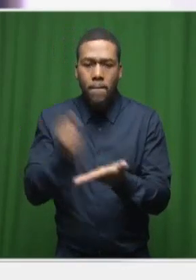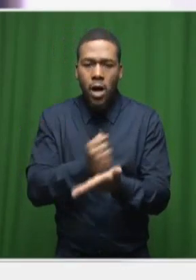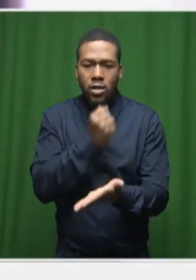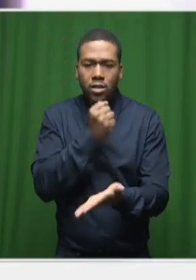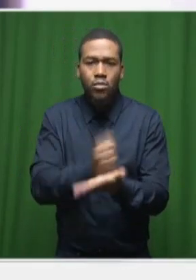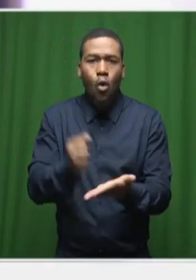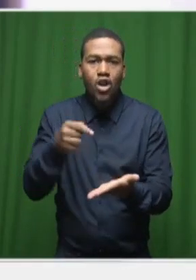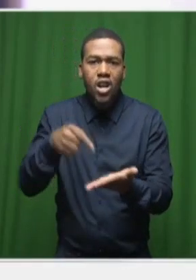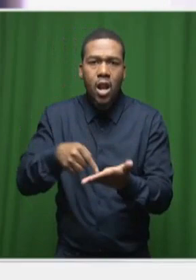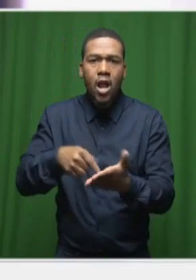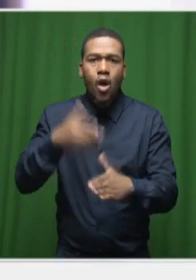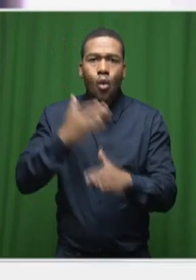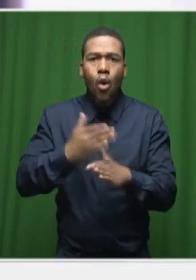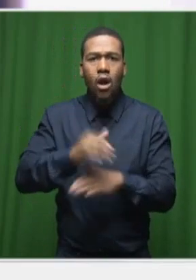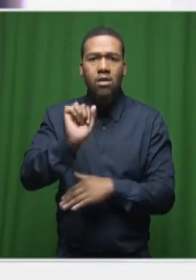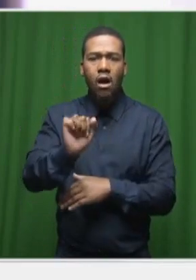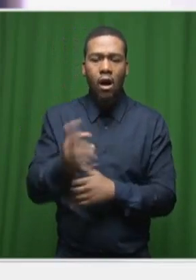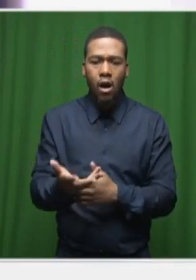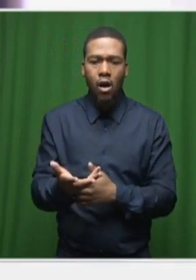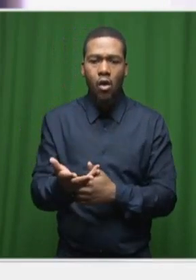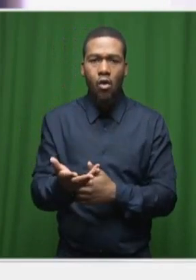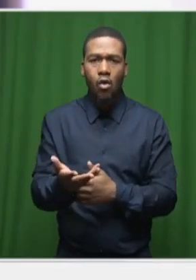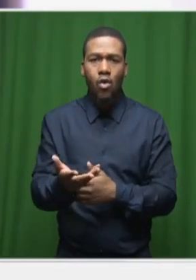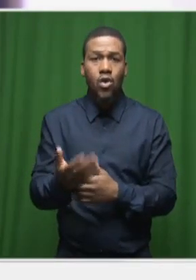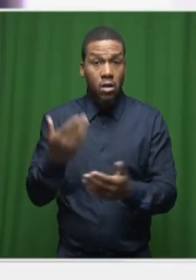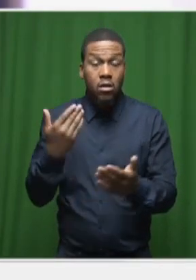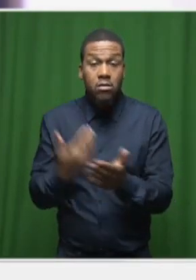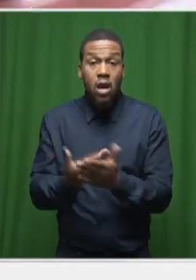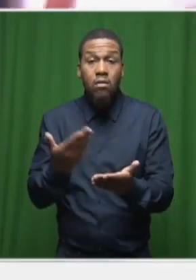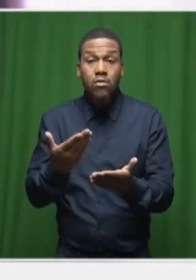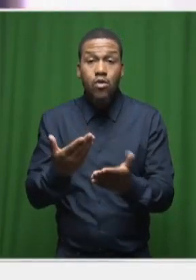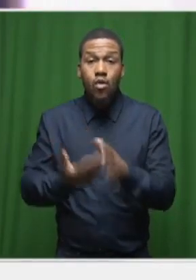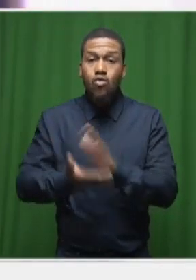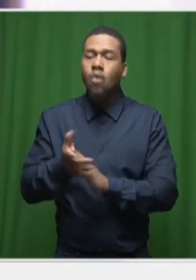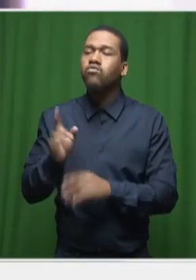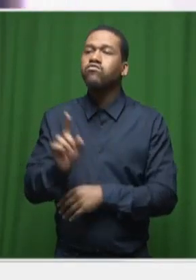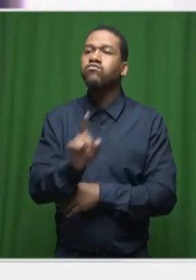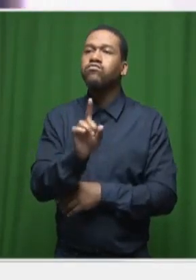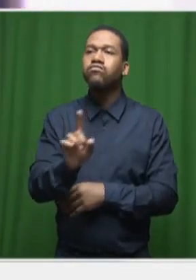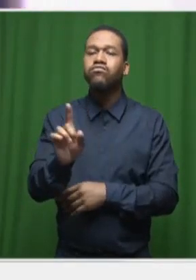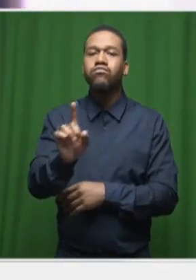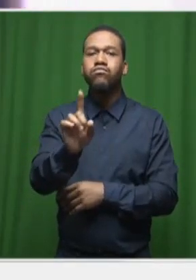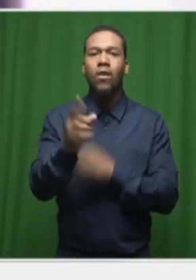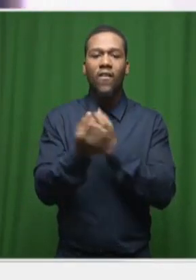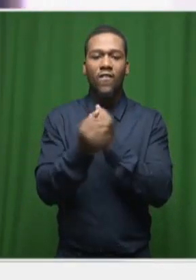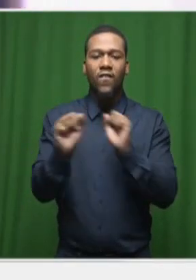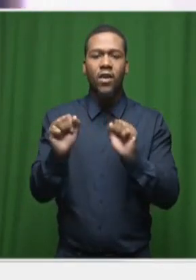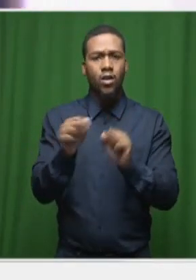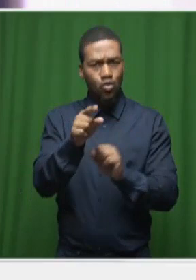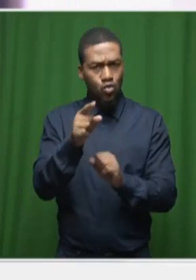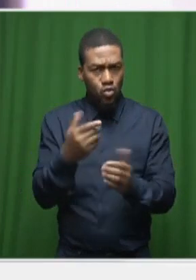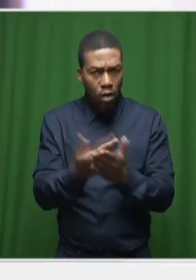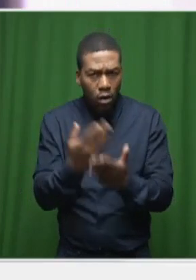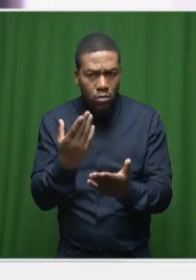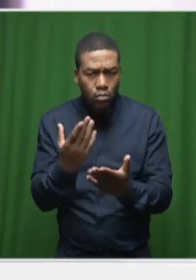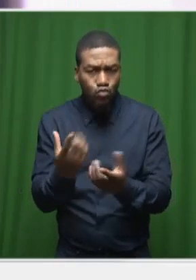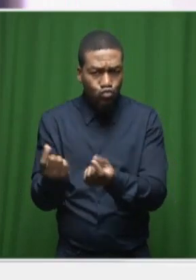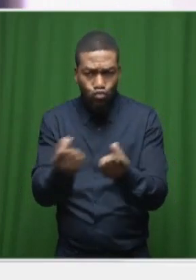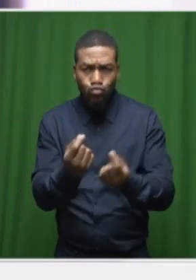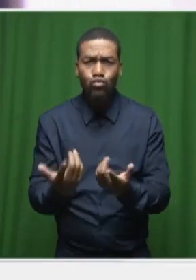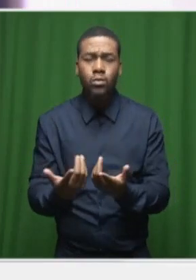your passport is your work. So they would identify you working free because they see what you do. So those are the things that